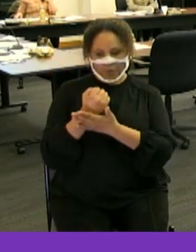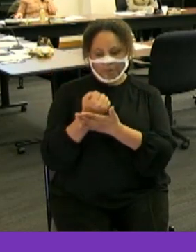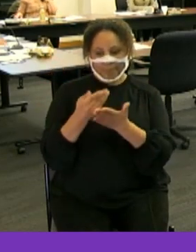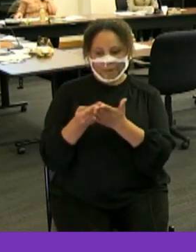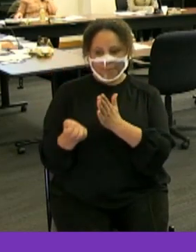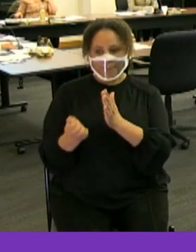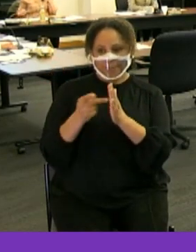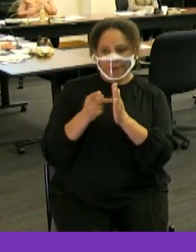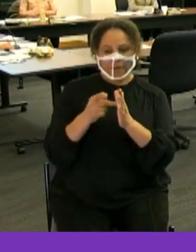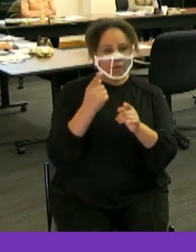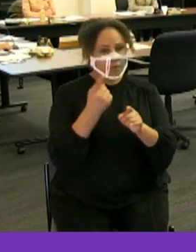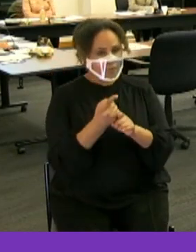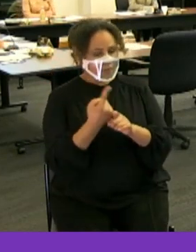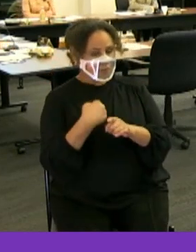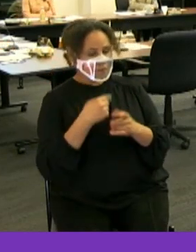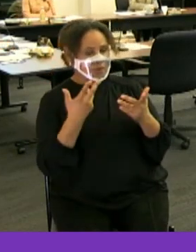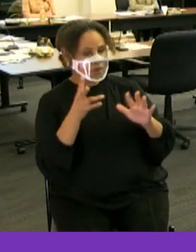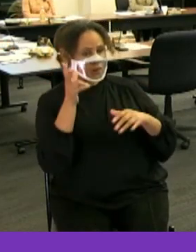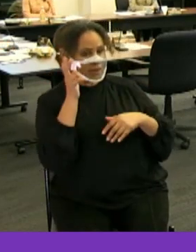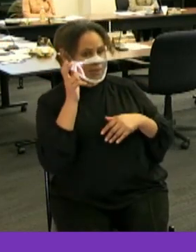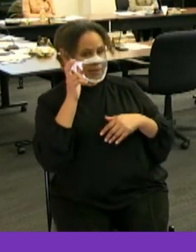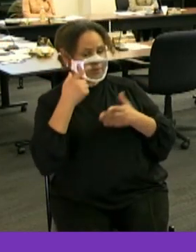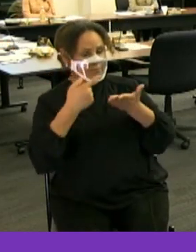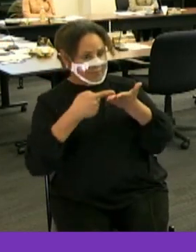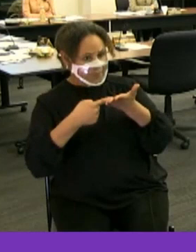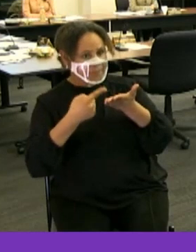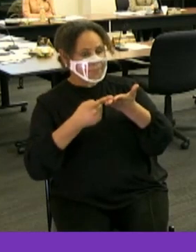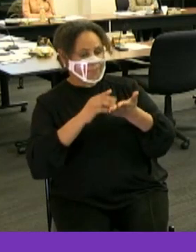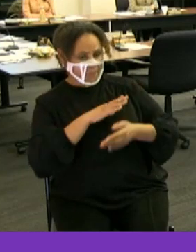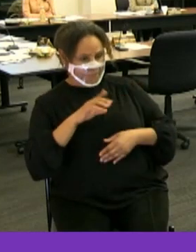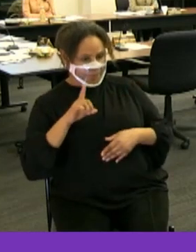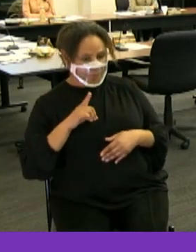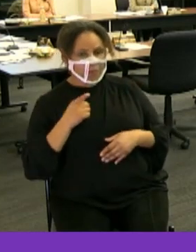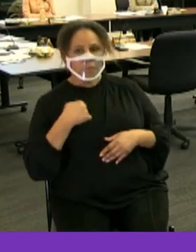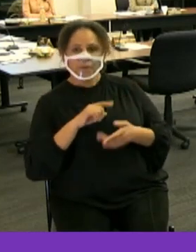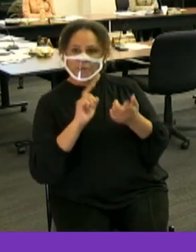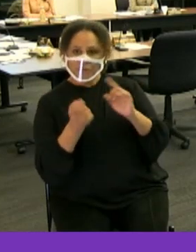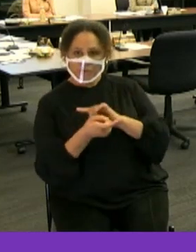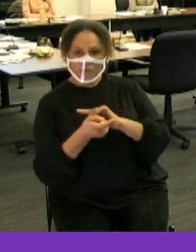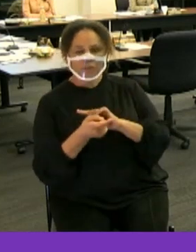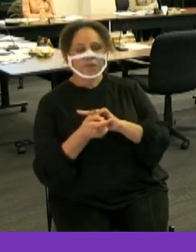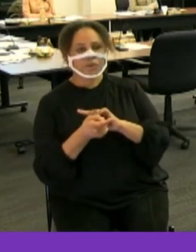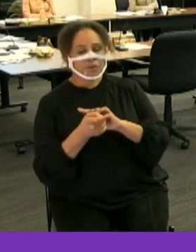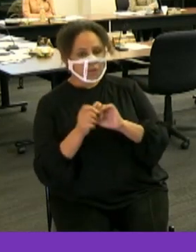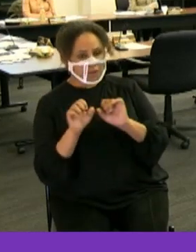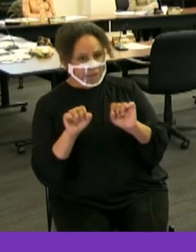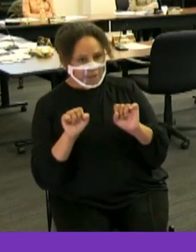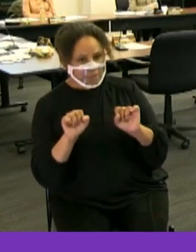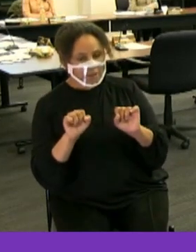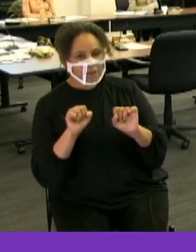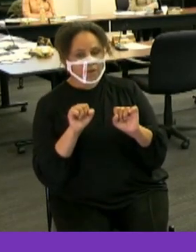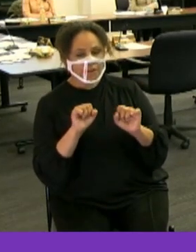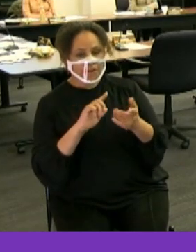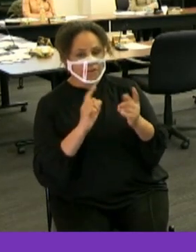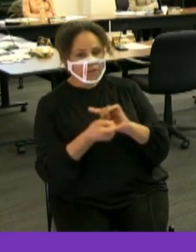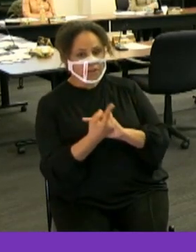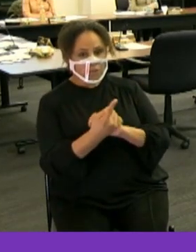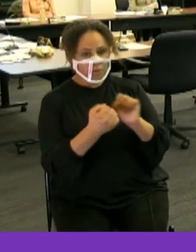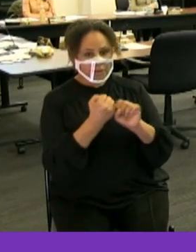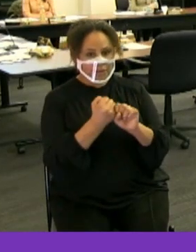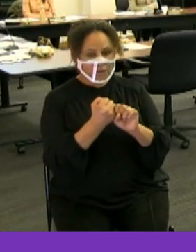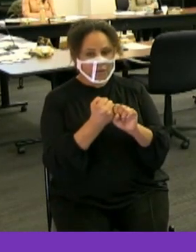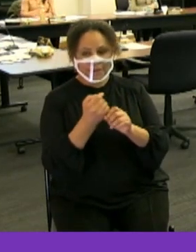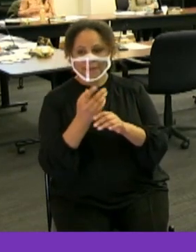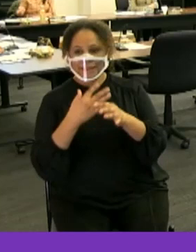reimbursement. Correct. So we did listen to the board. We changed the eligibility. You had to be an employee for 1 year versus 6 months. We